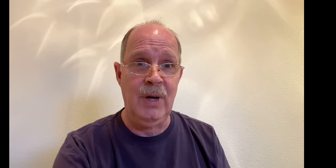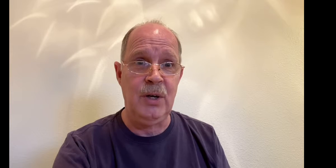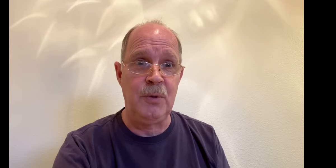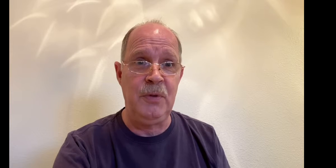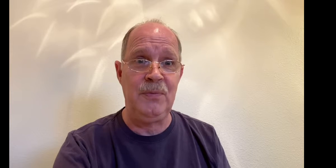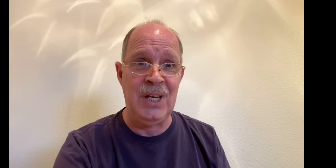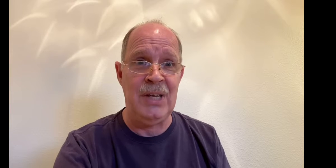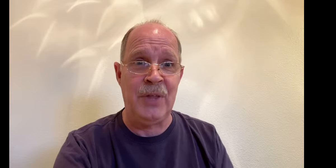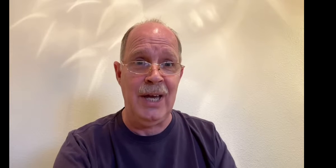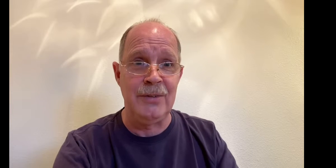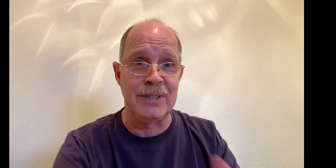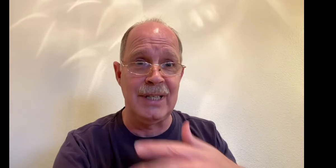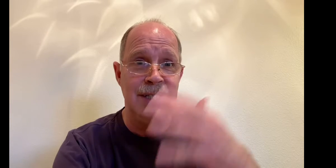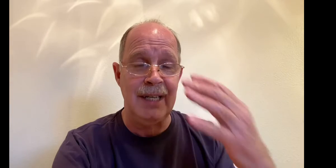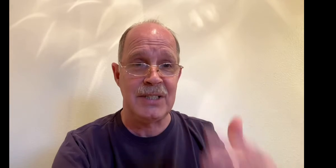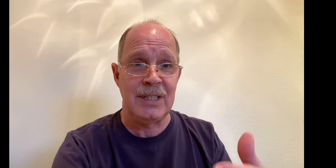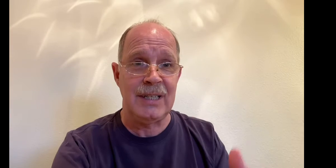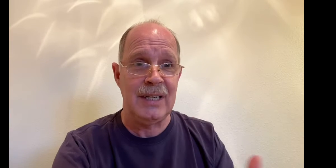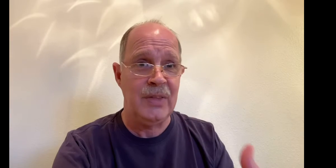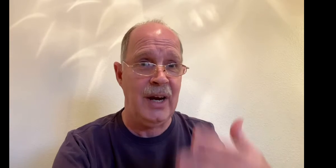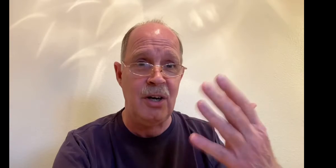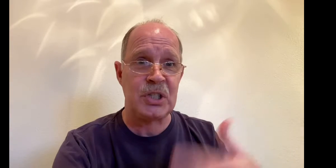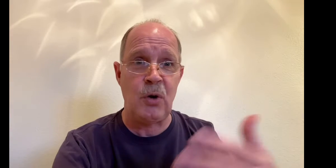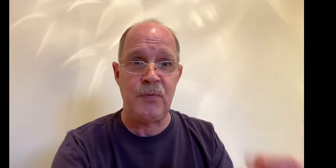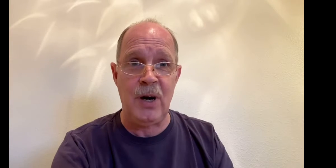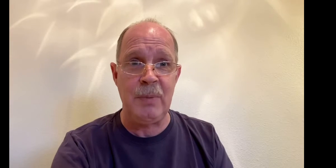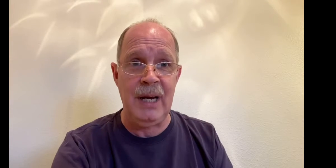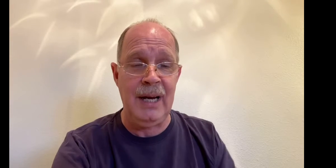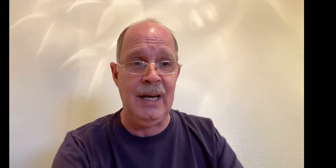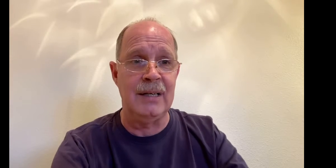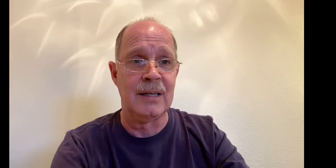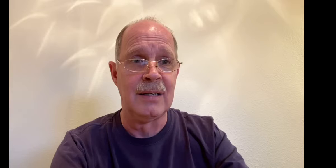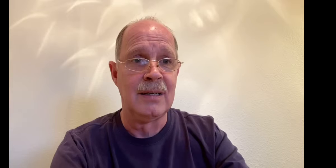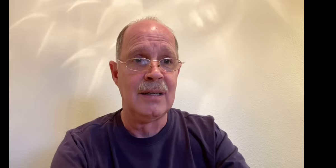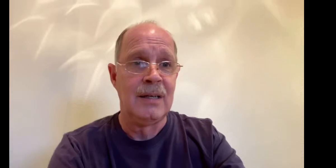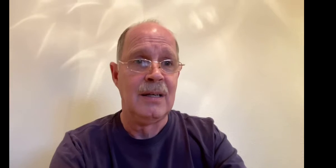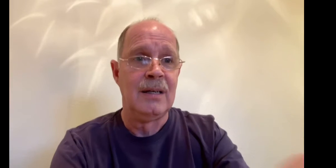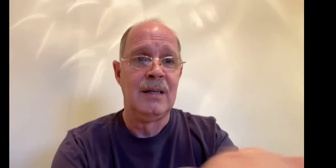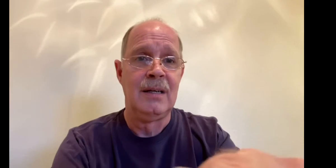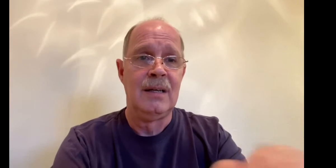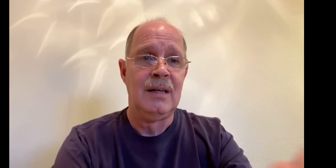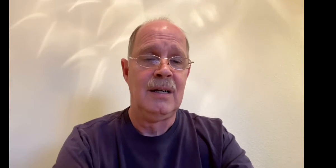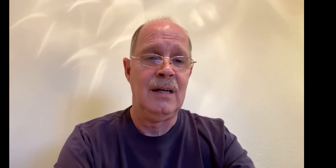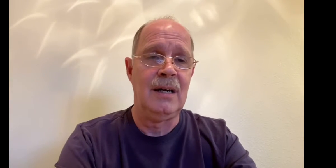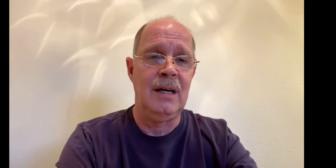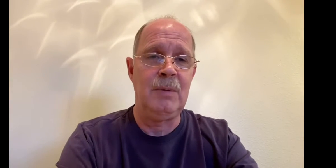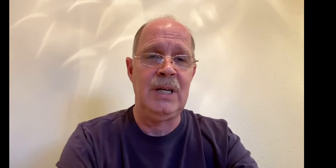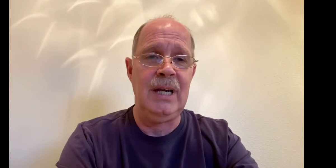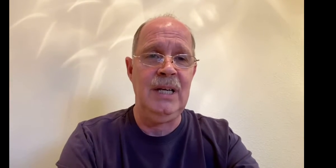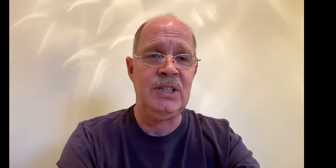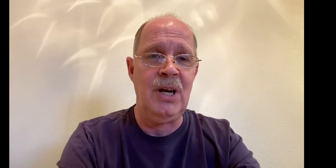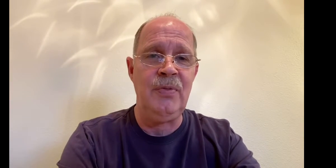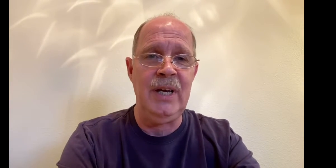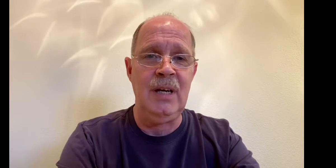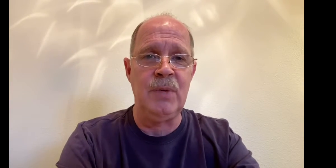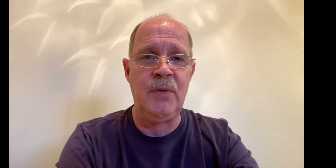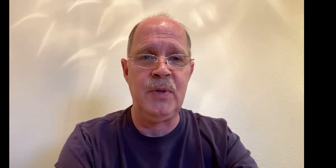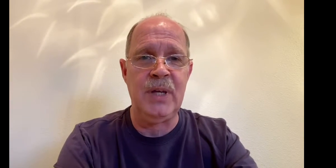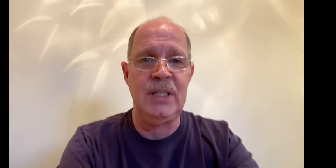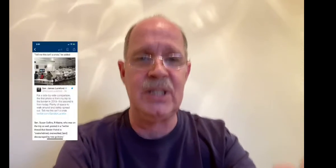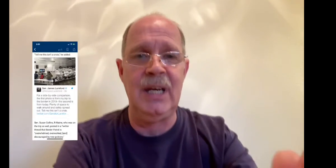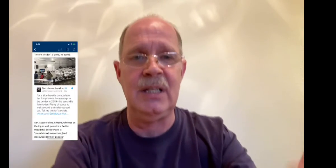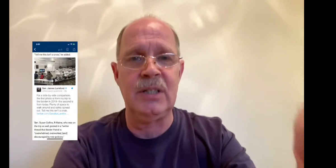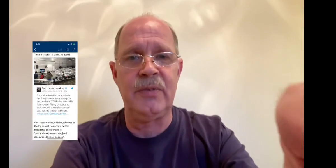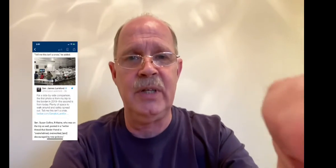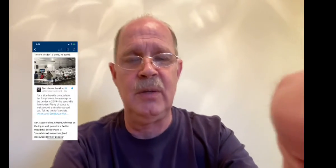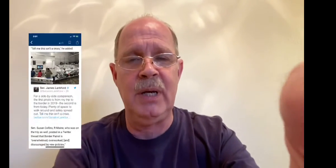We got over 15,000 in custody. They are so far behind. I mean, and it's on them. Not that